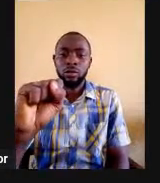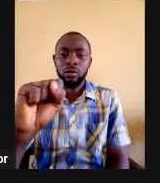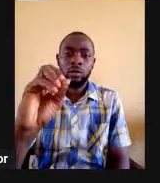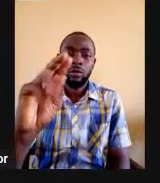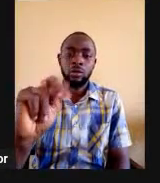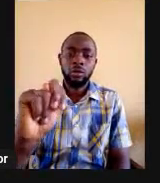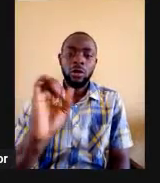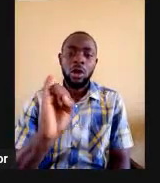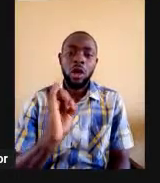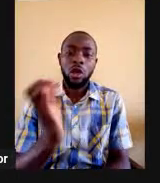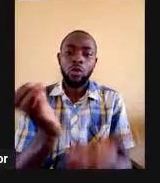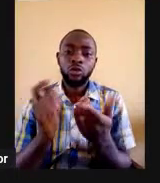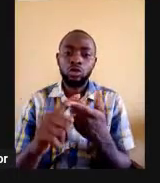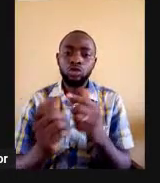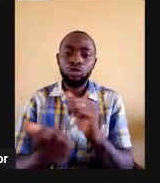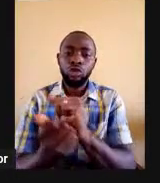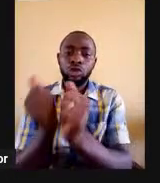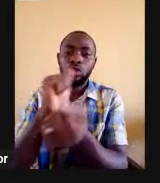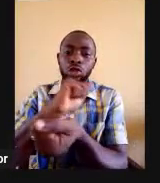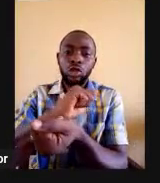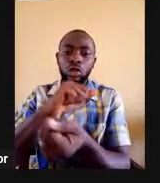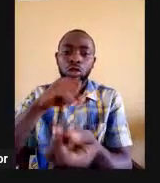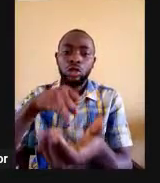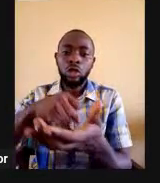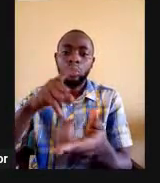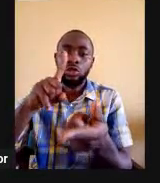the spelling of my name is